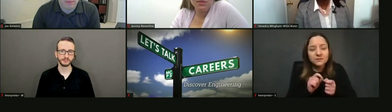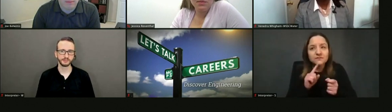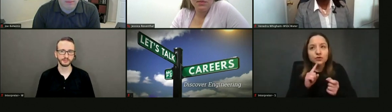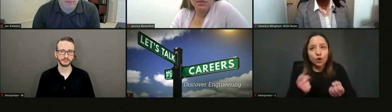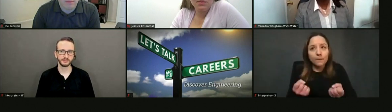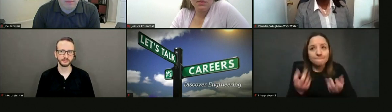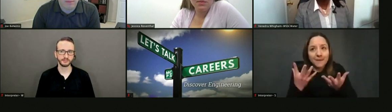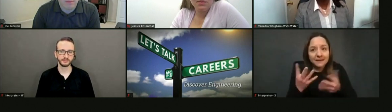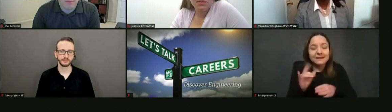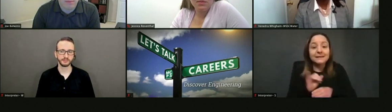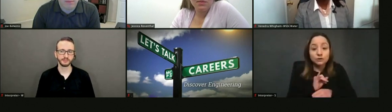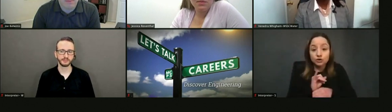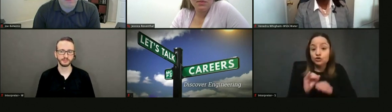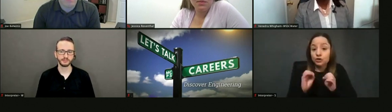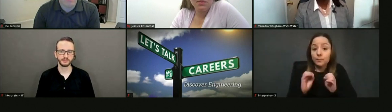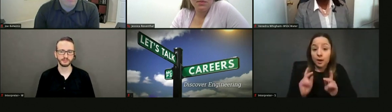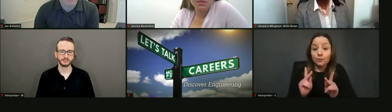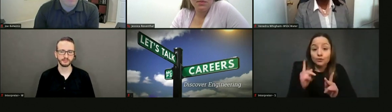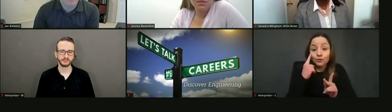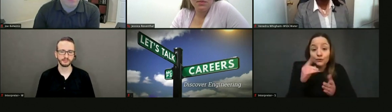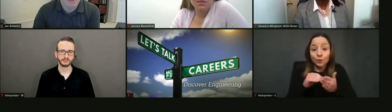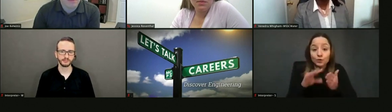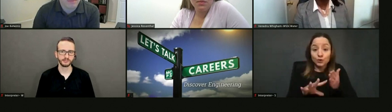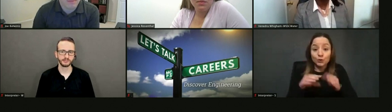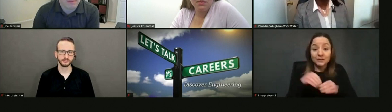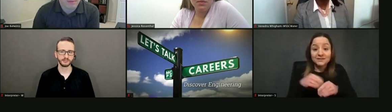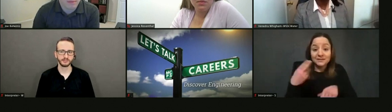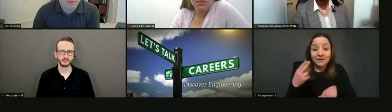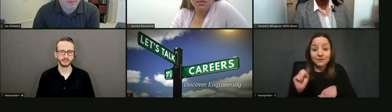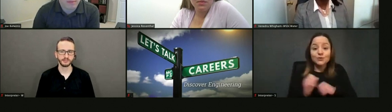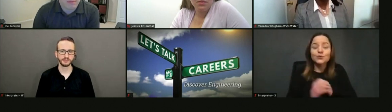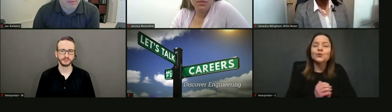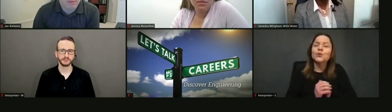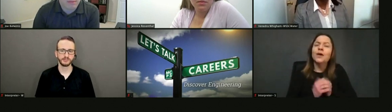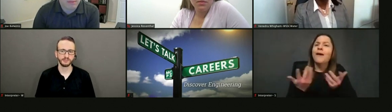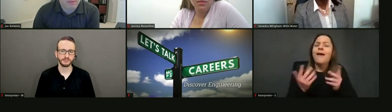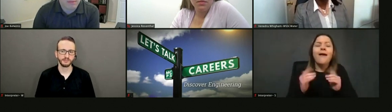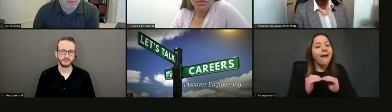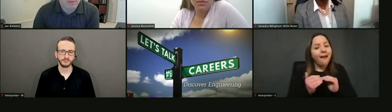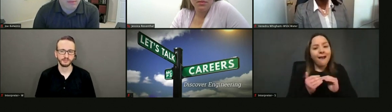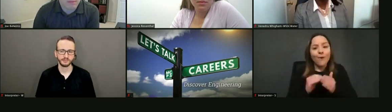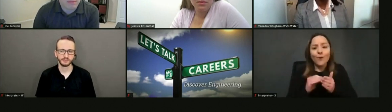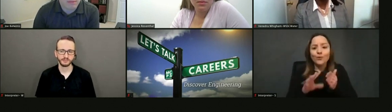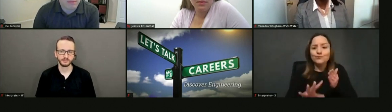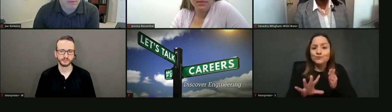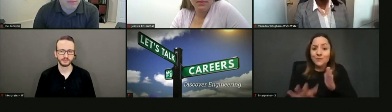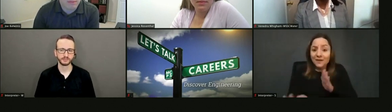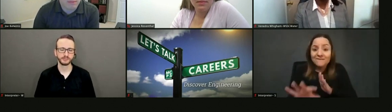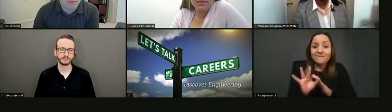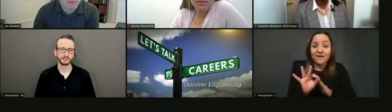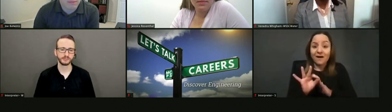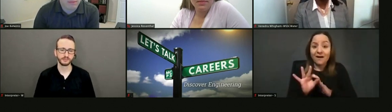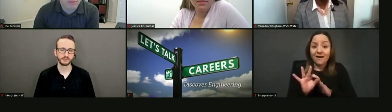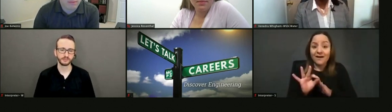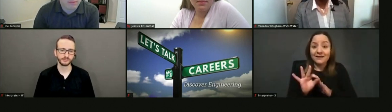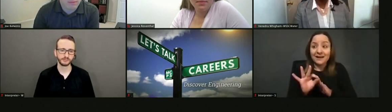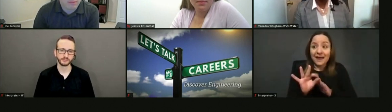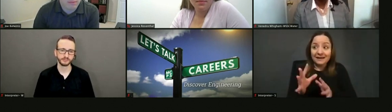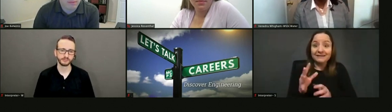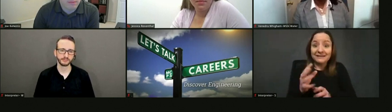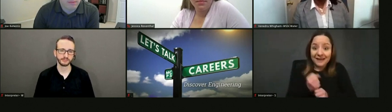many internship opportunities for students in high school, but how can students actually find and secure these kinds